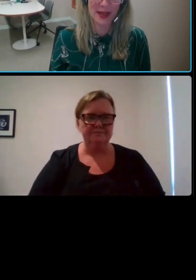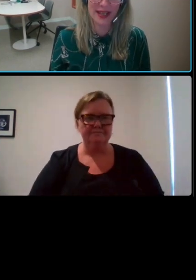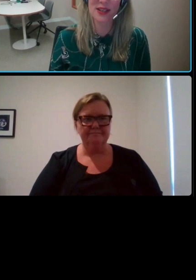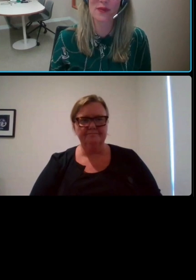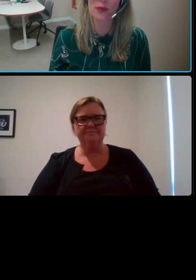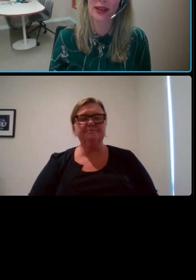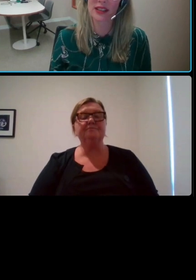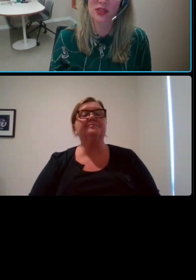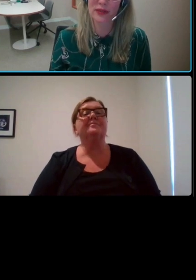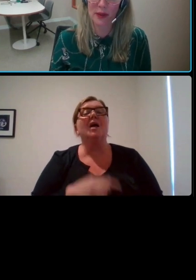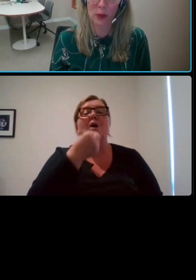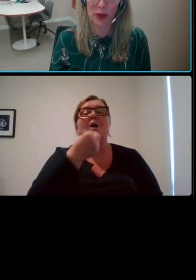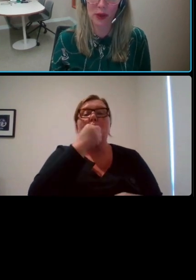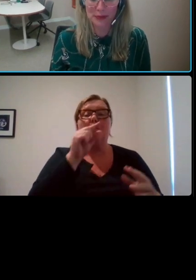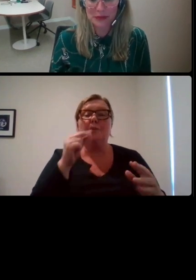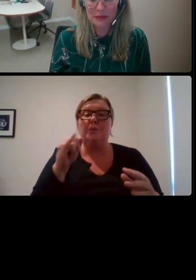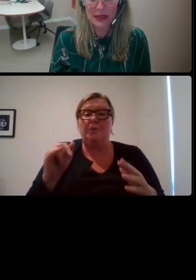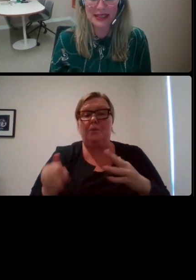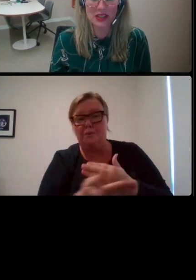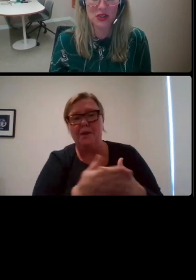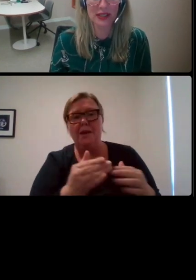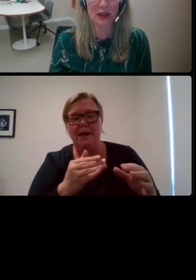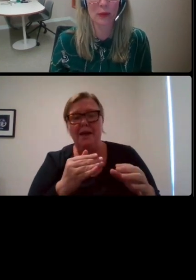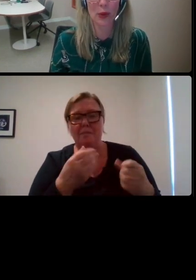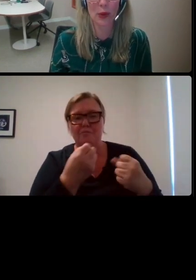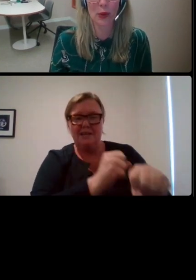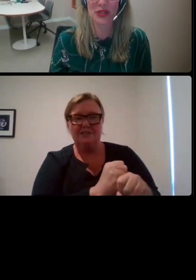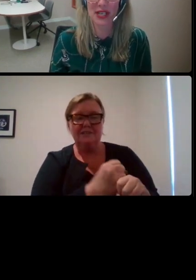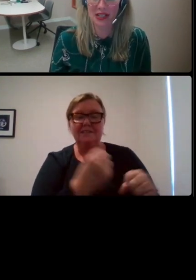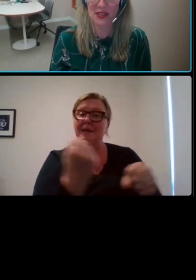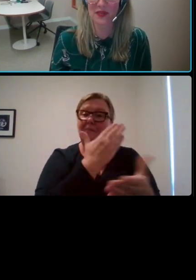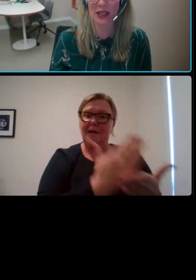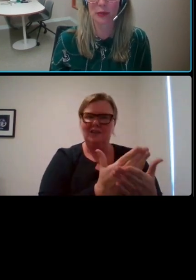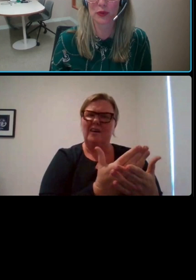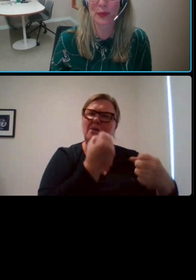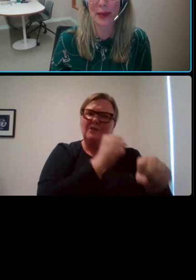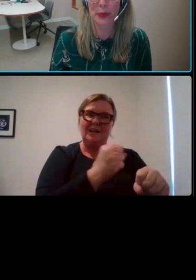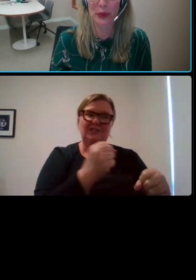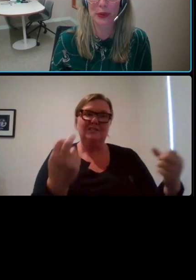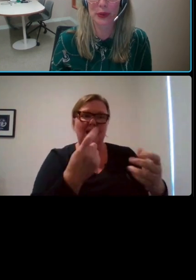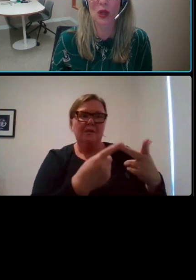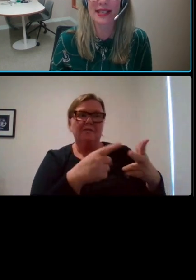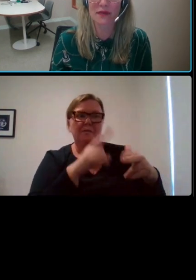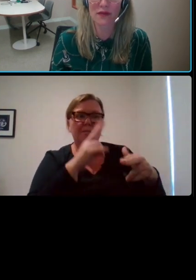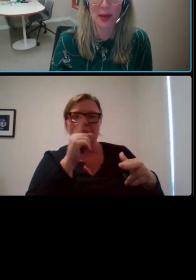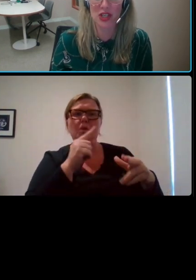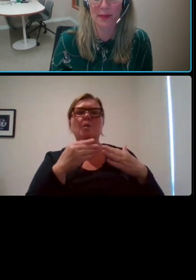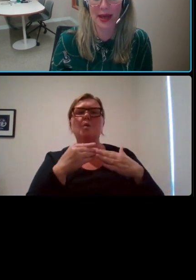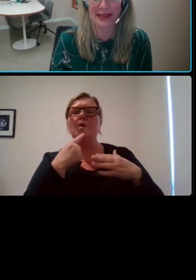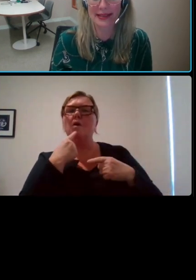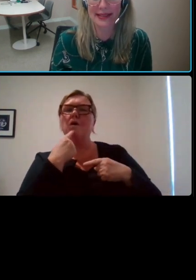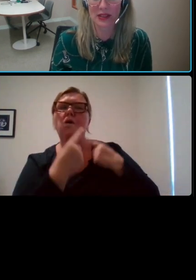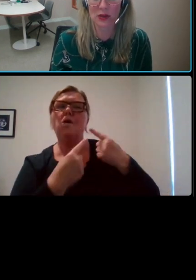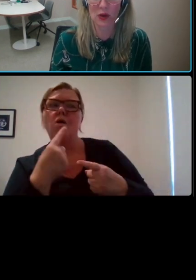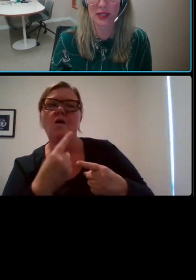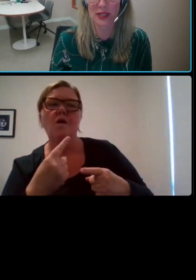Another aspect of the regulatory framework is ensuring there are appropriate protections available for people who disclose information